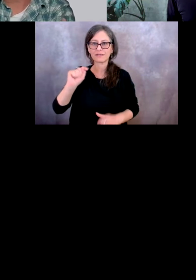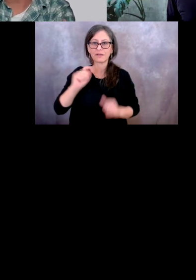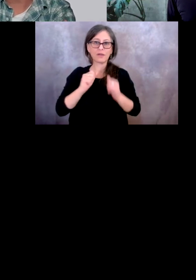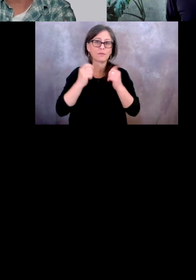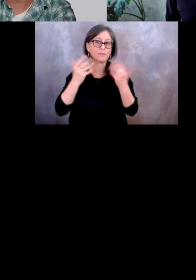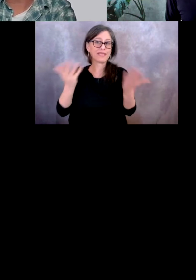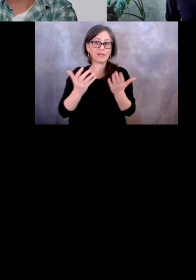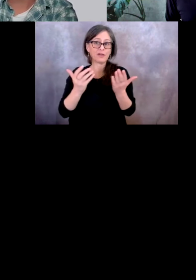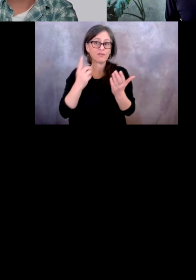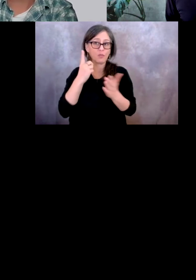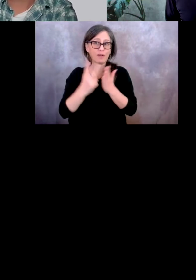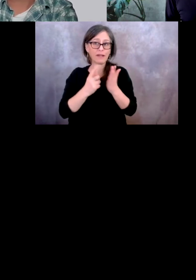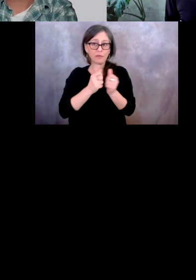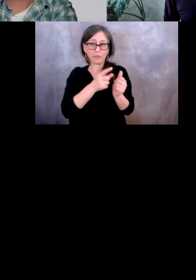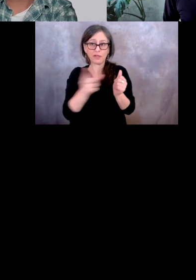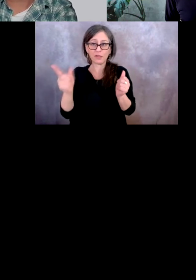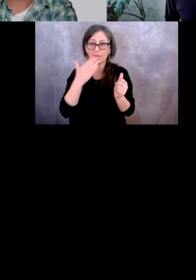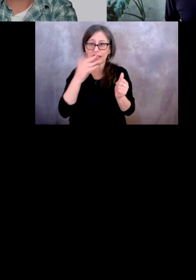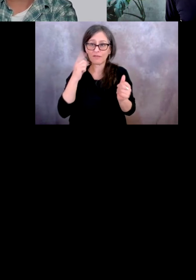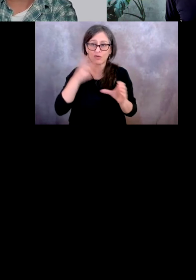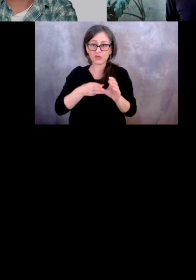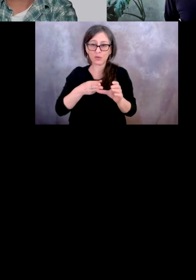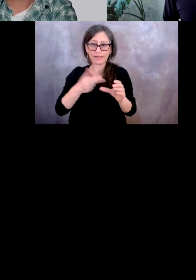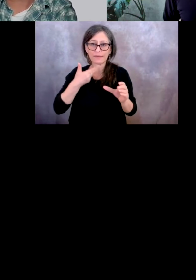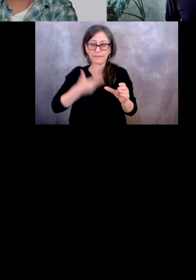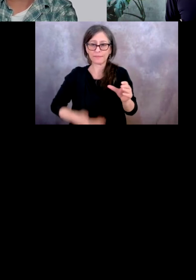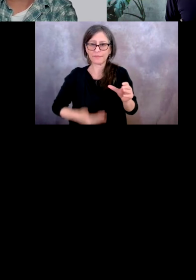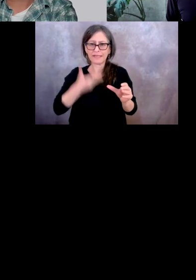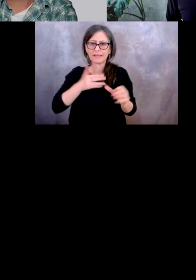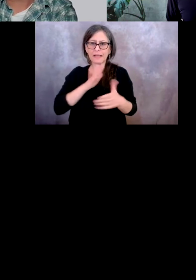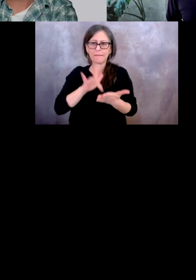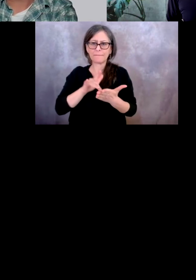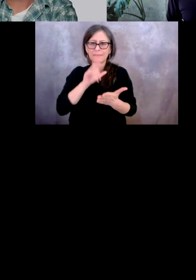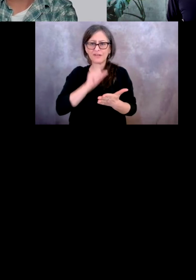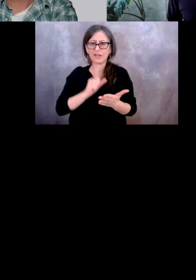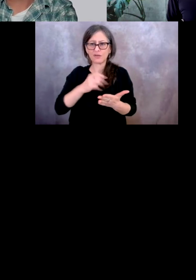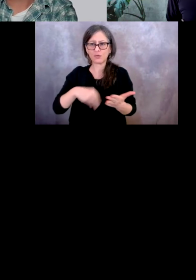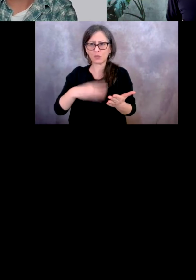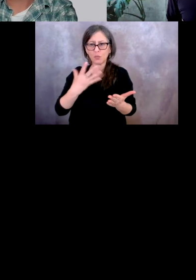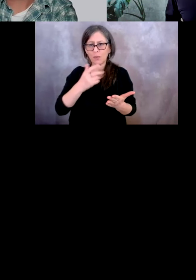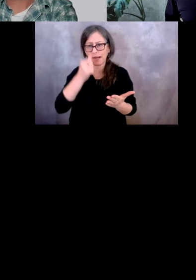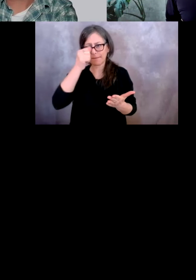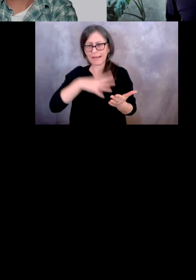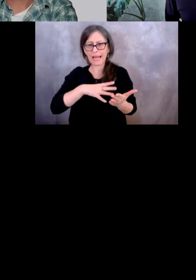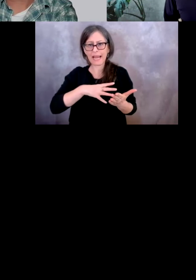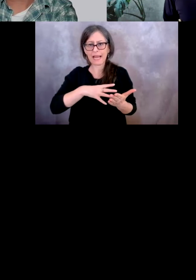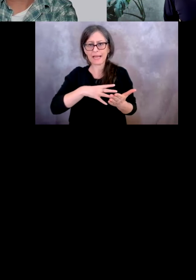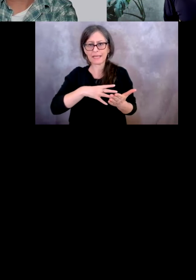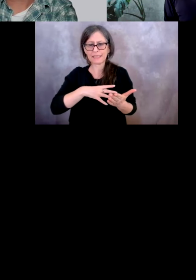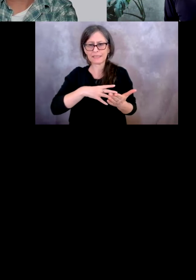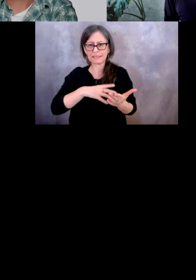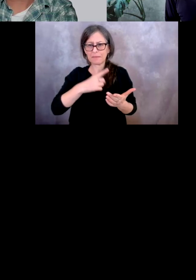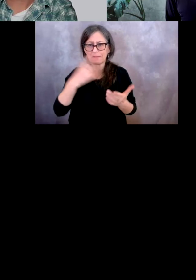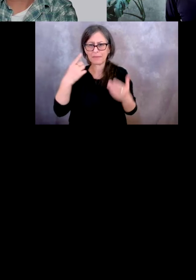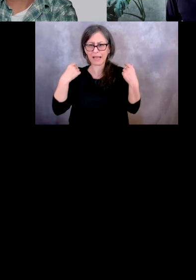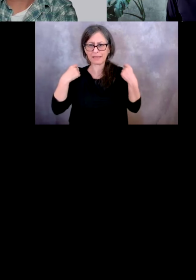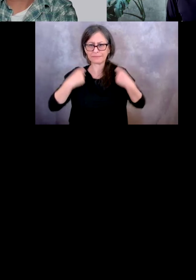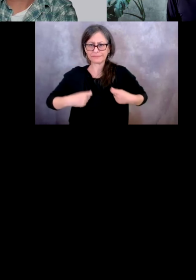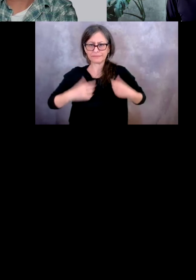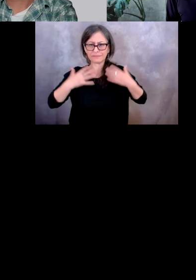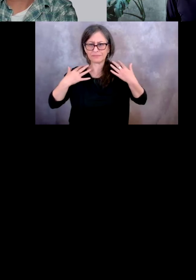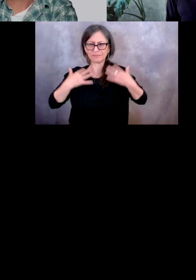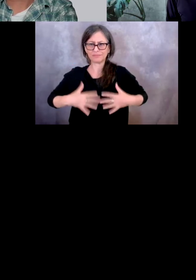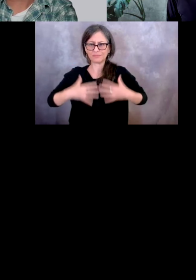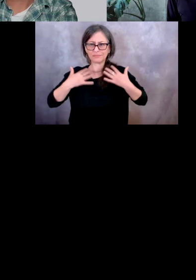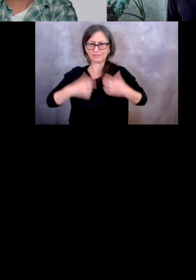thank you so much for joining me. I am a middle-aged white male, black blazer or a